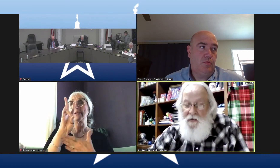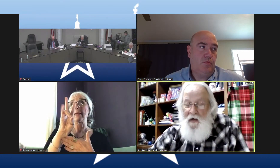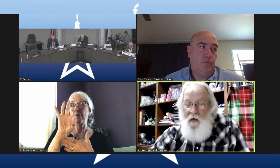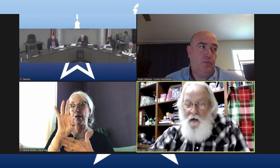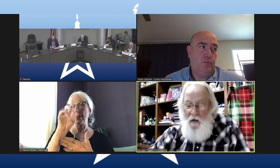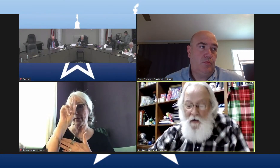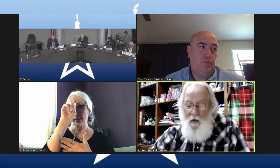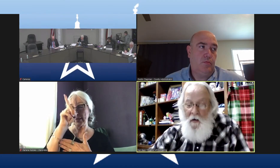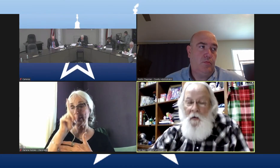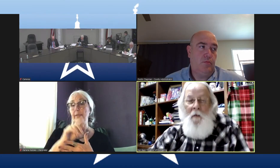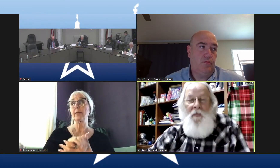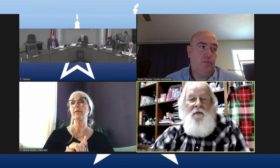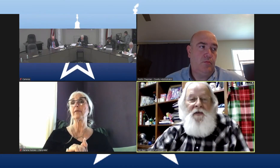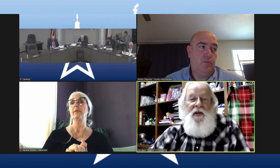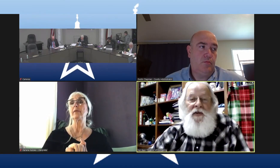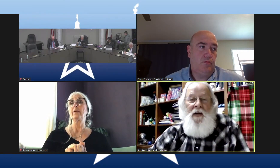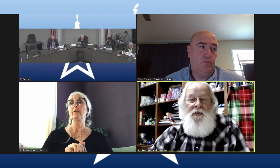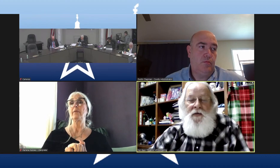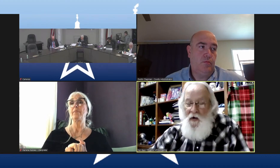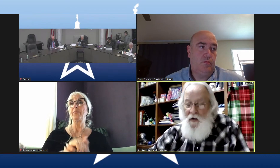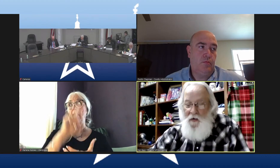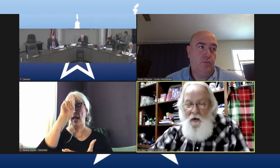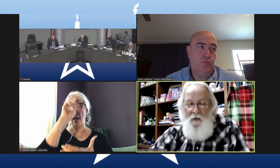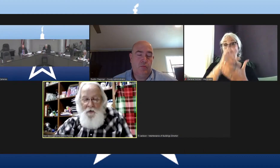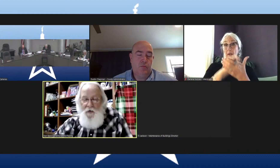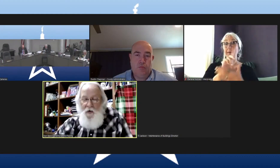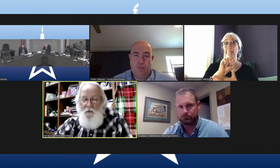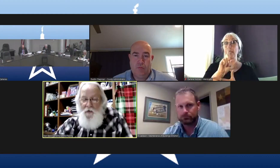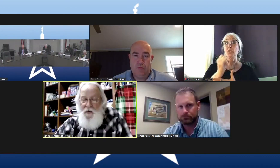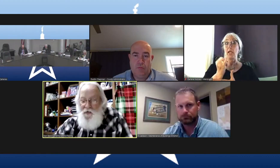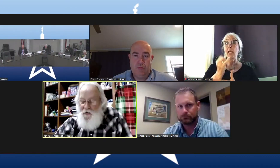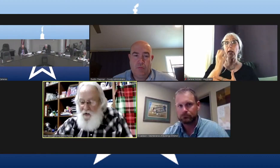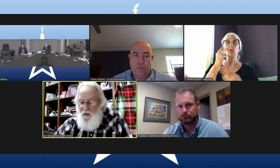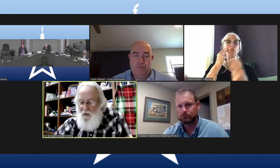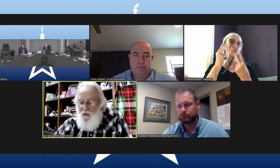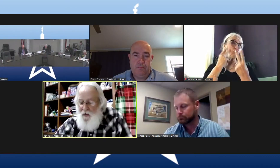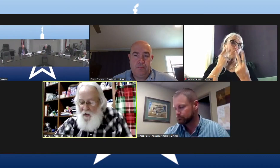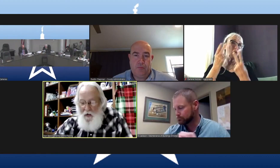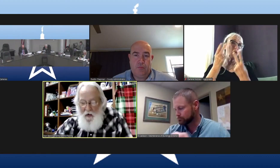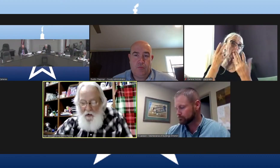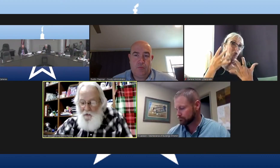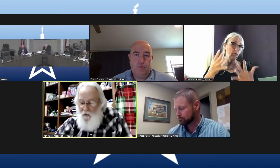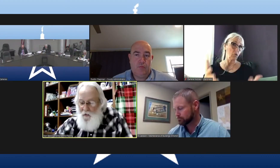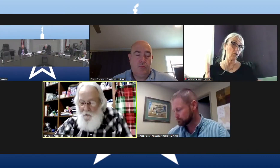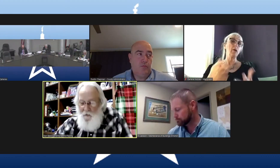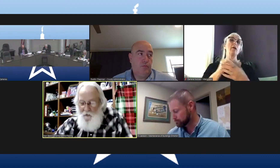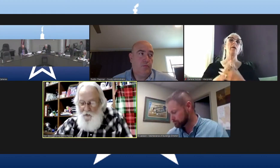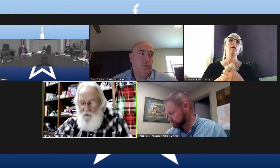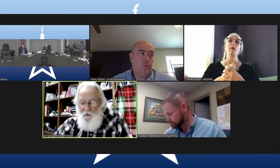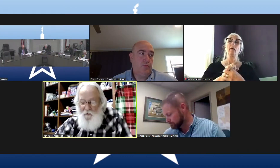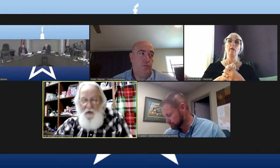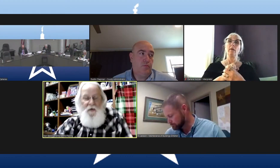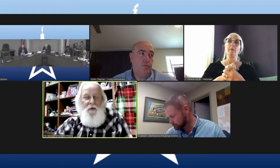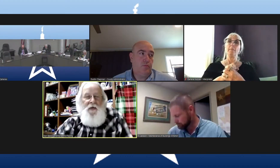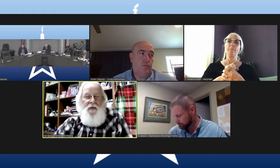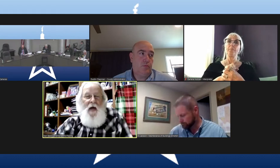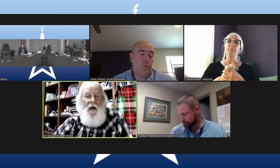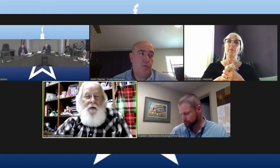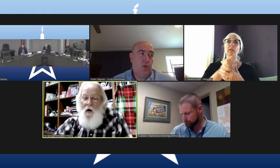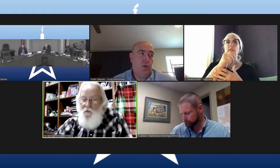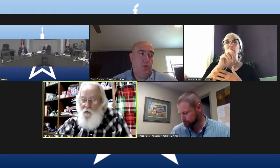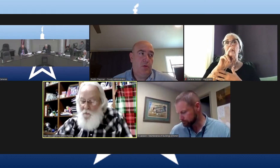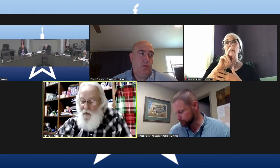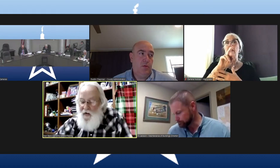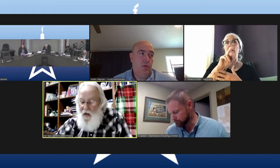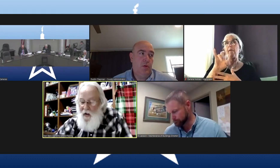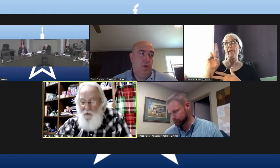$251,939.79. I believe TJ's looked over this, and Gerald Vickers has signed